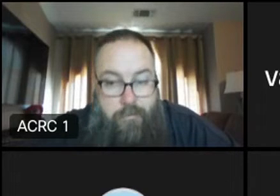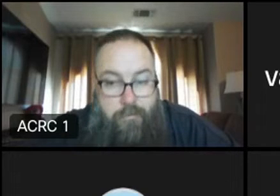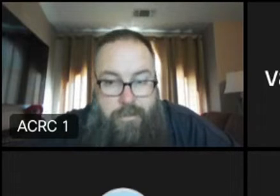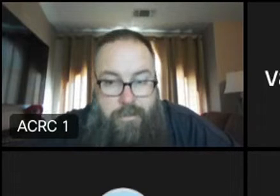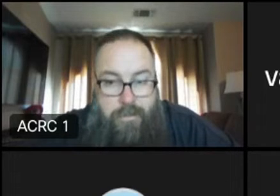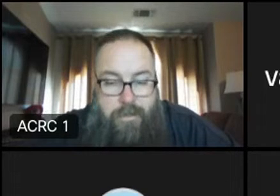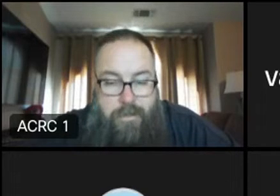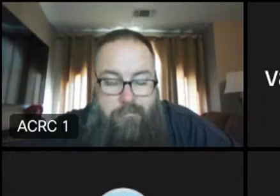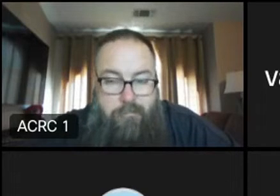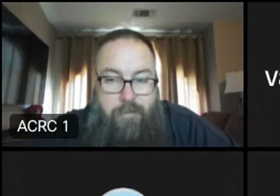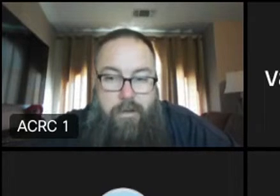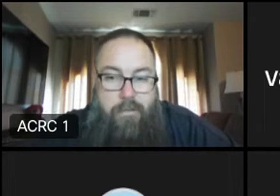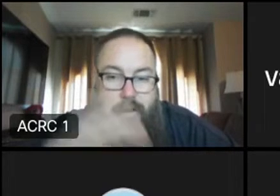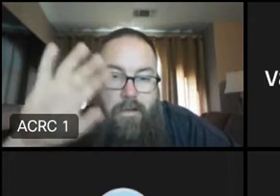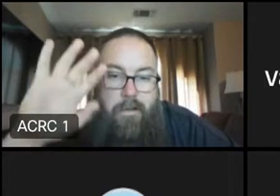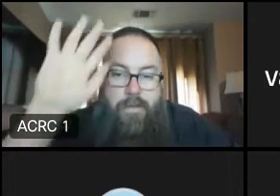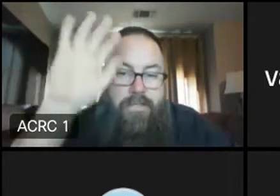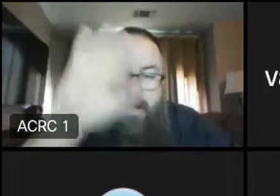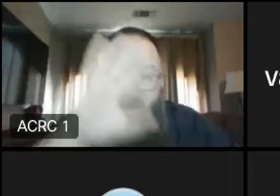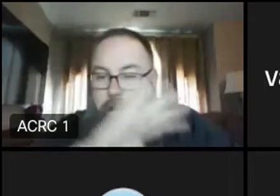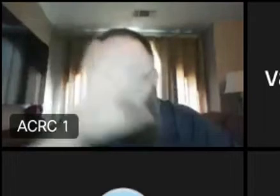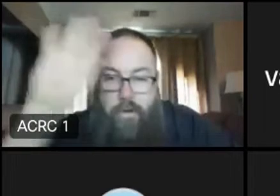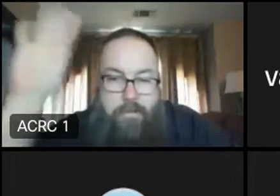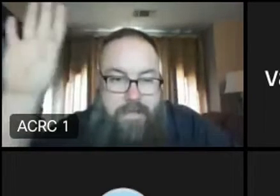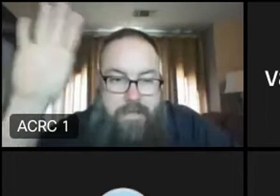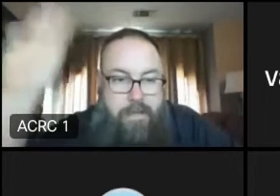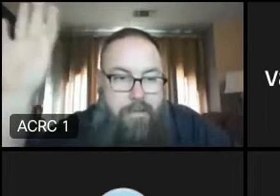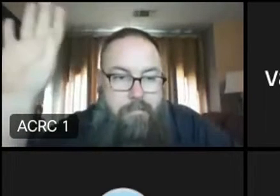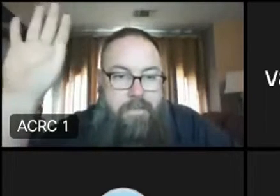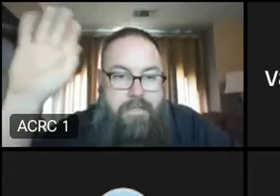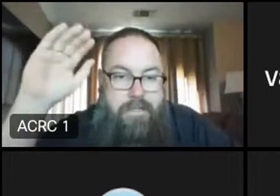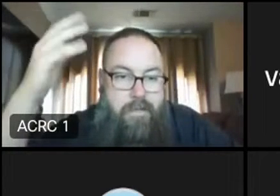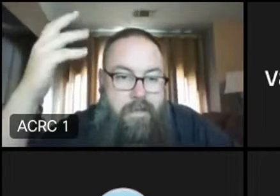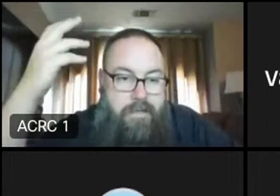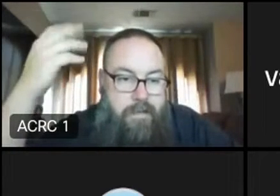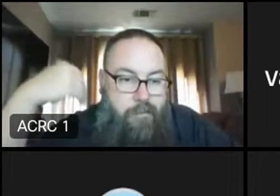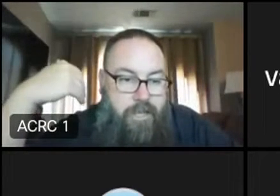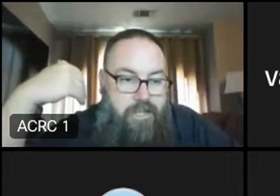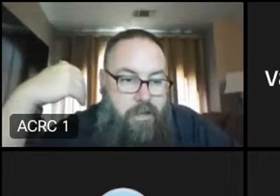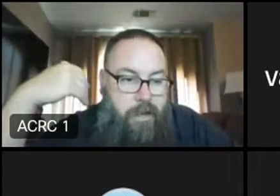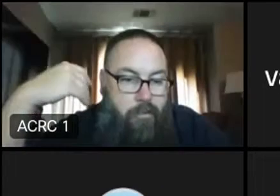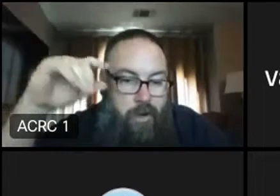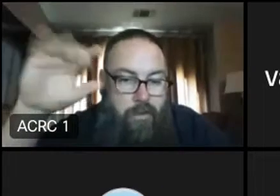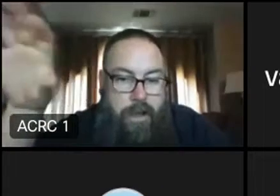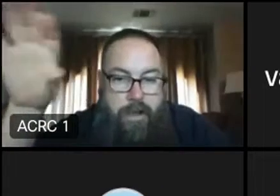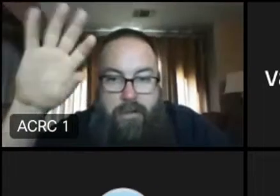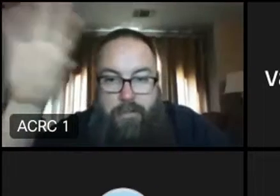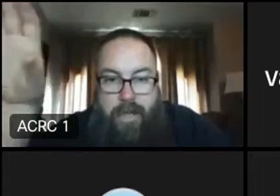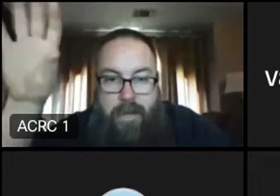survey because this is not writing a program design addendum. This is giving us information about